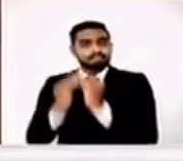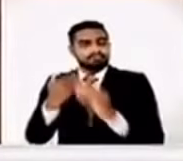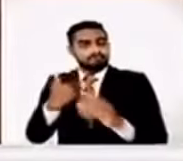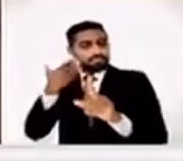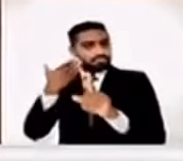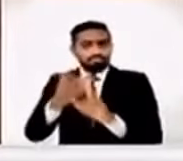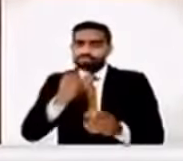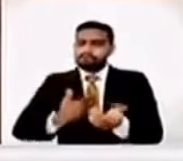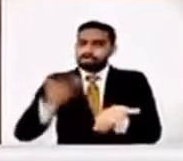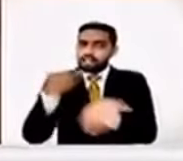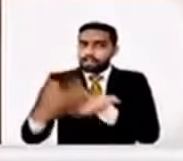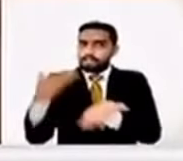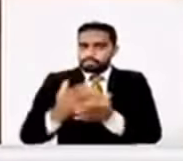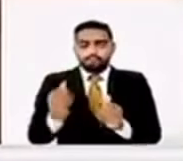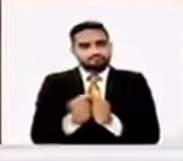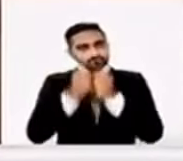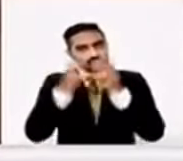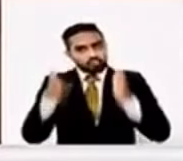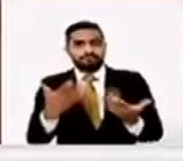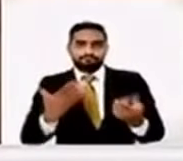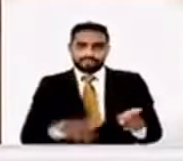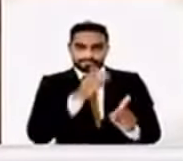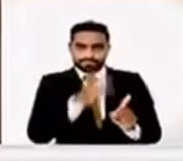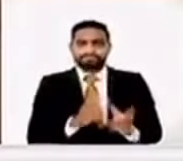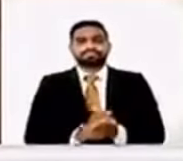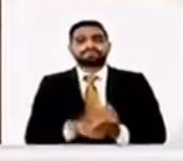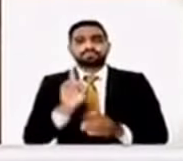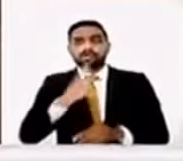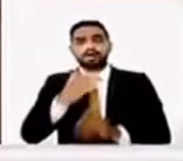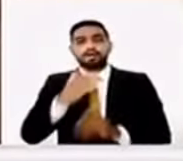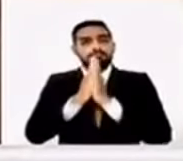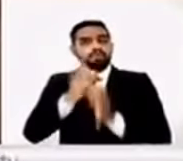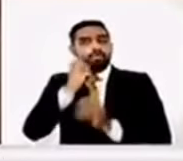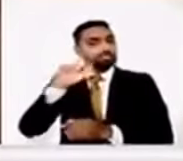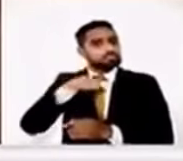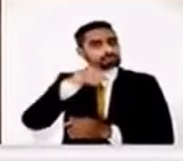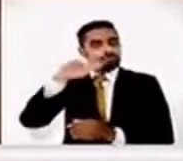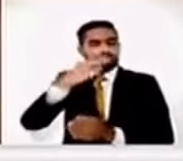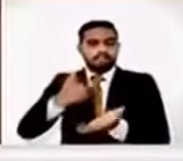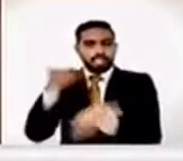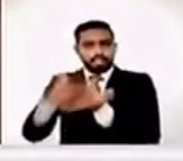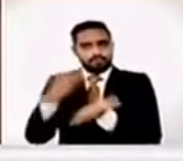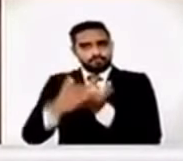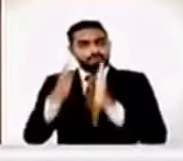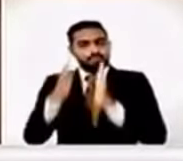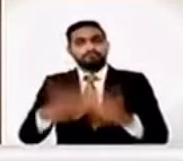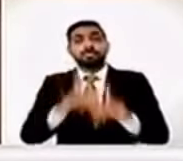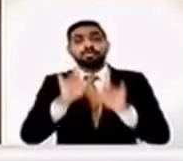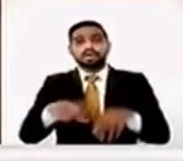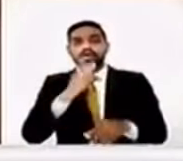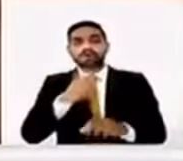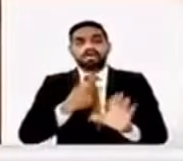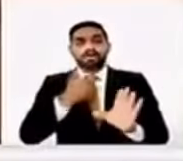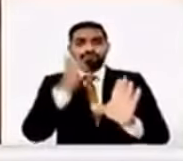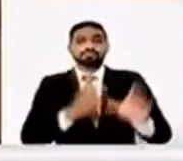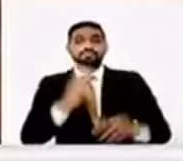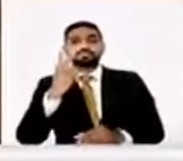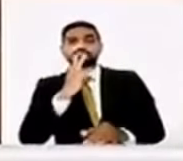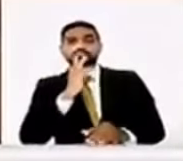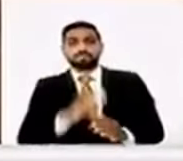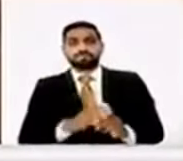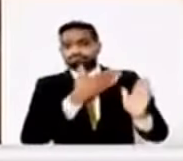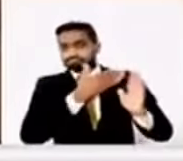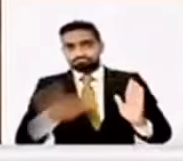Buddhist community in general under his leadership for more than 8 years will never fade away from the hearts of